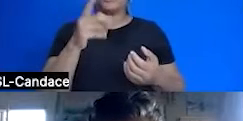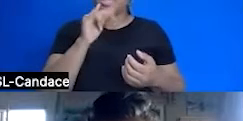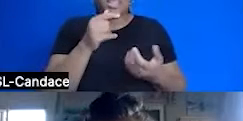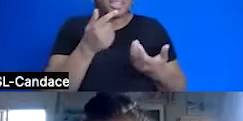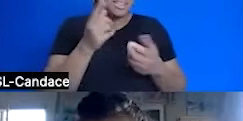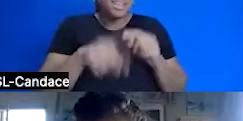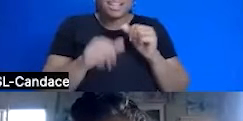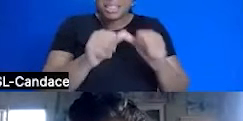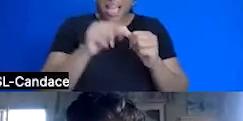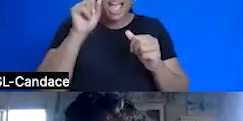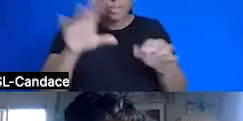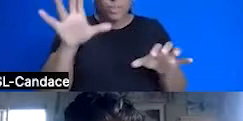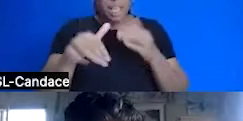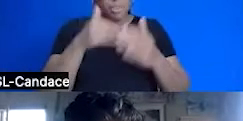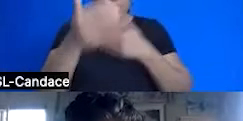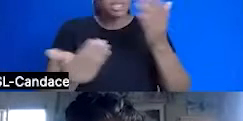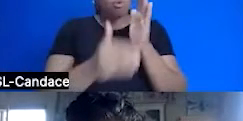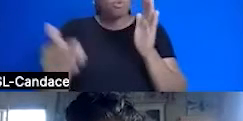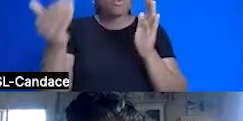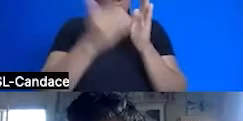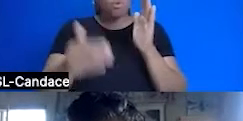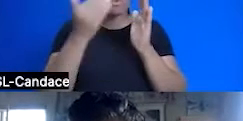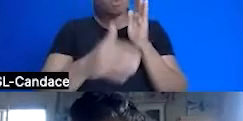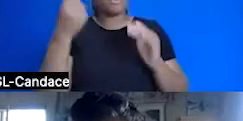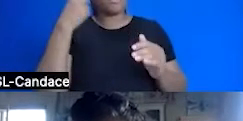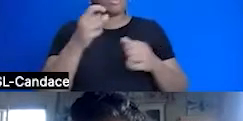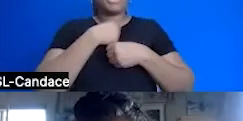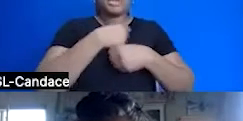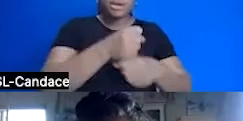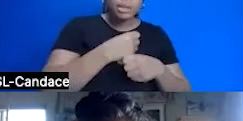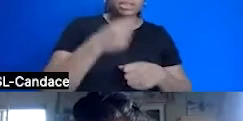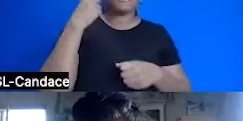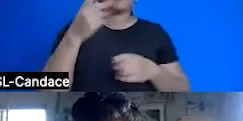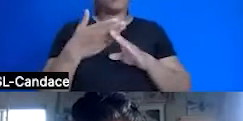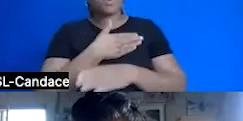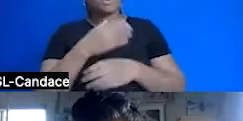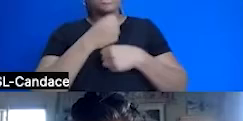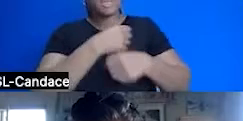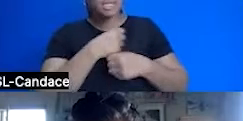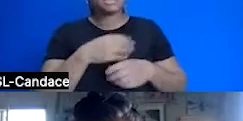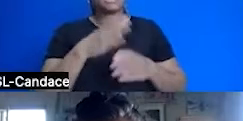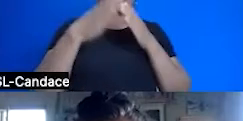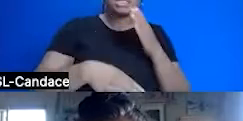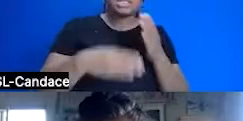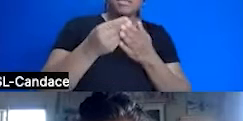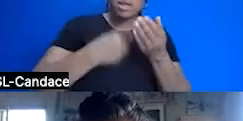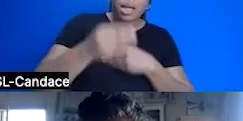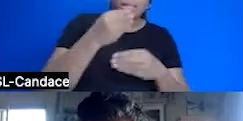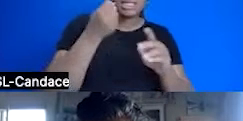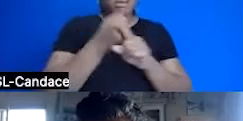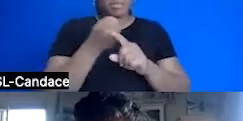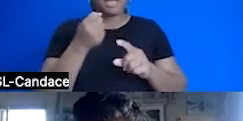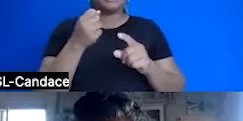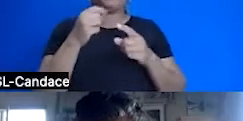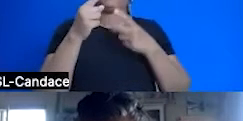think about I have to do this process over and over again for production and post-production, completion fund and impact grant and so